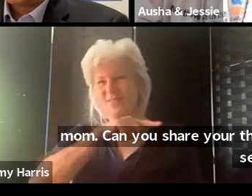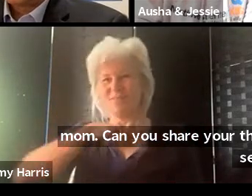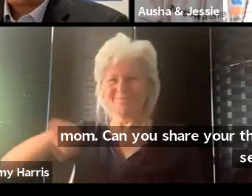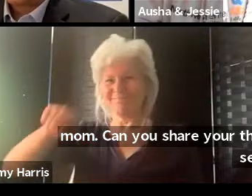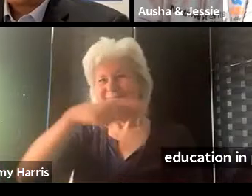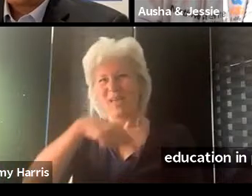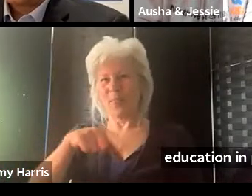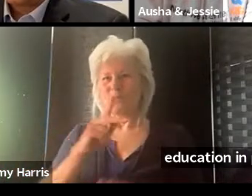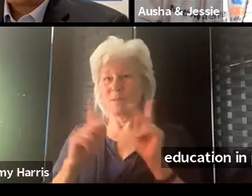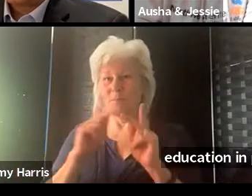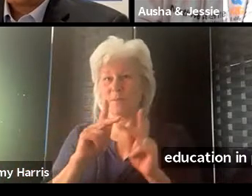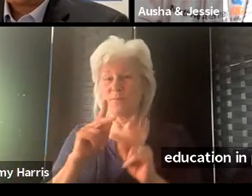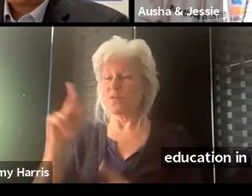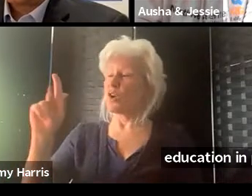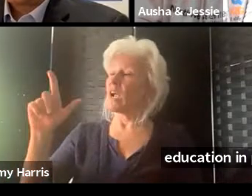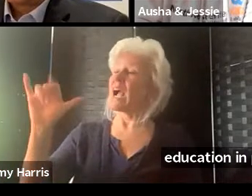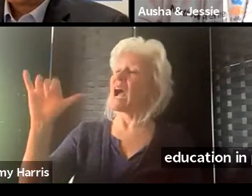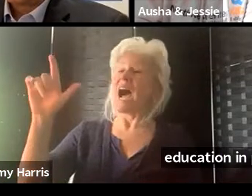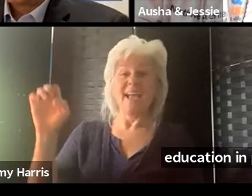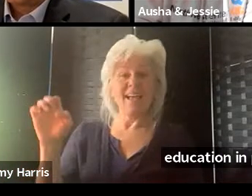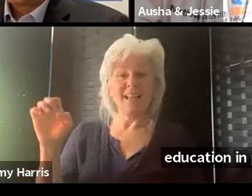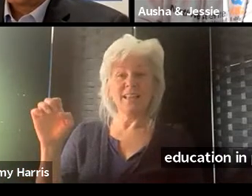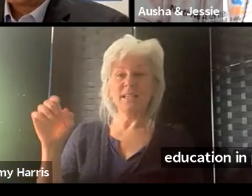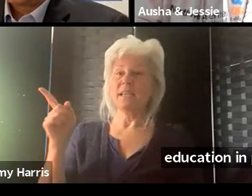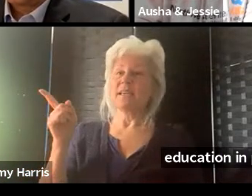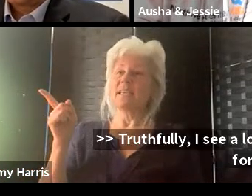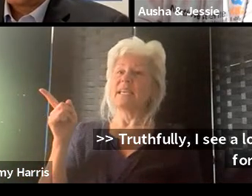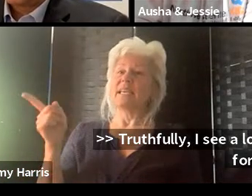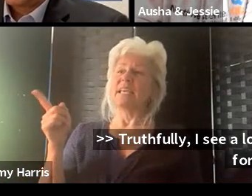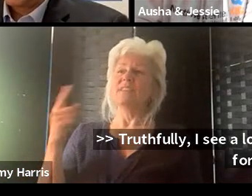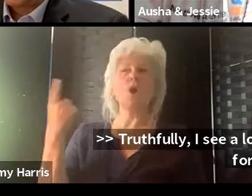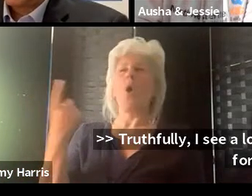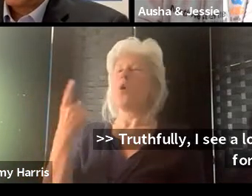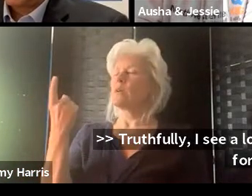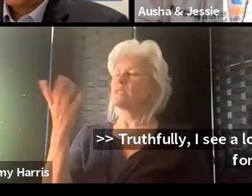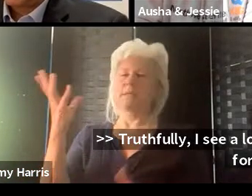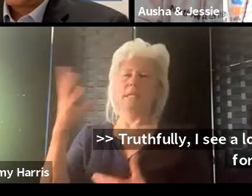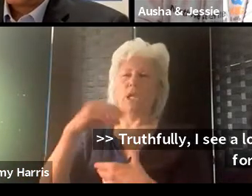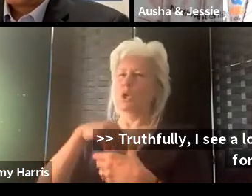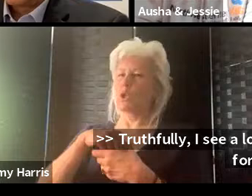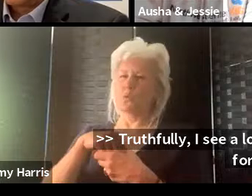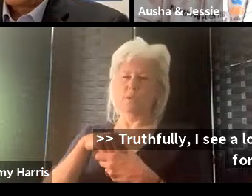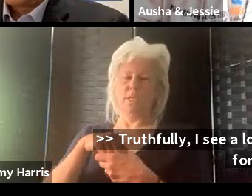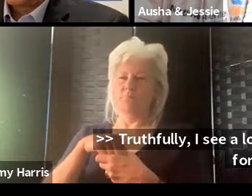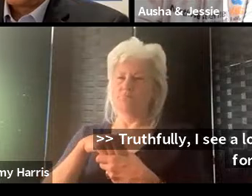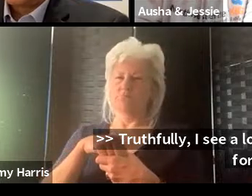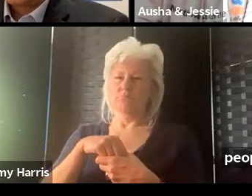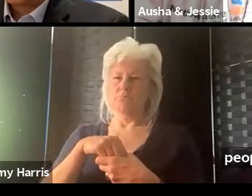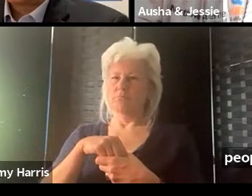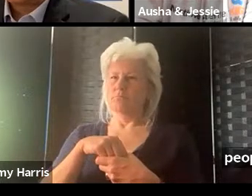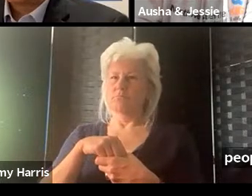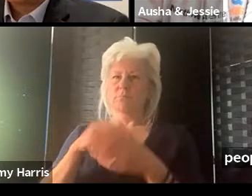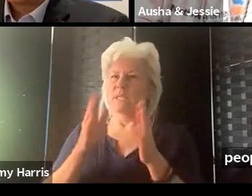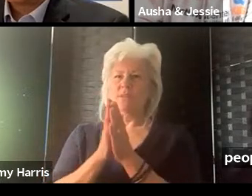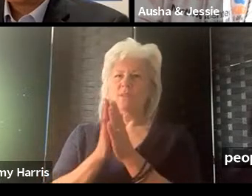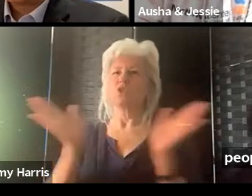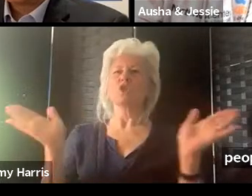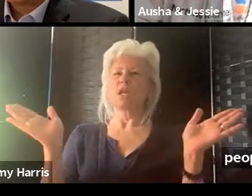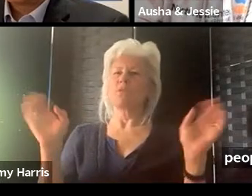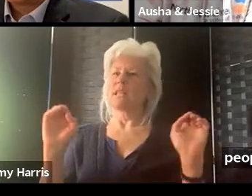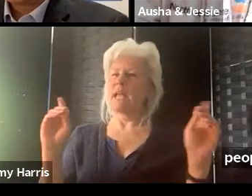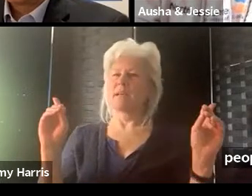For Kyle, he has always been included in the general